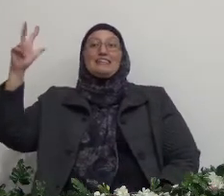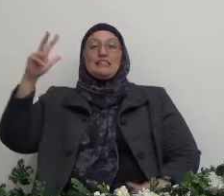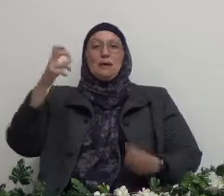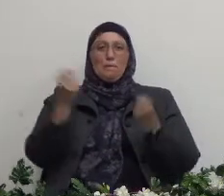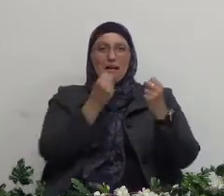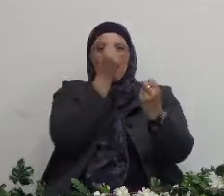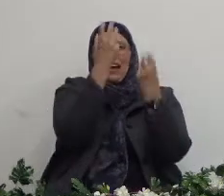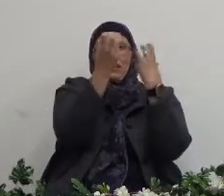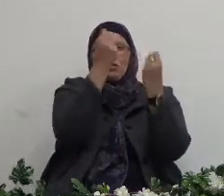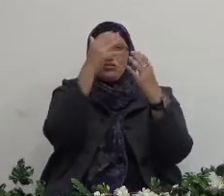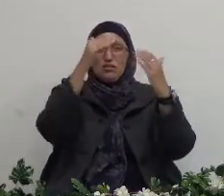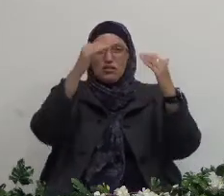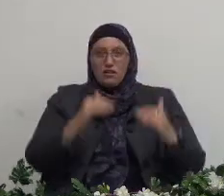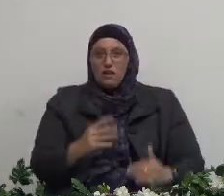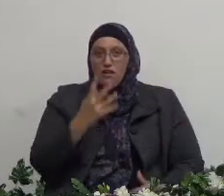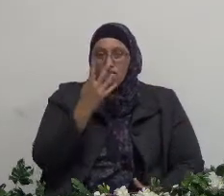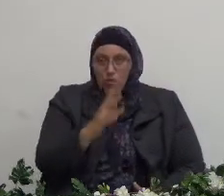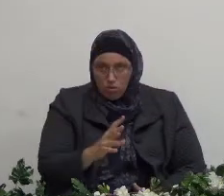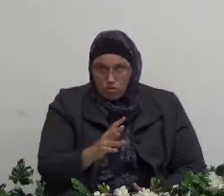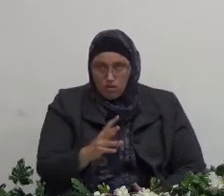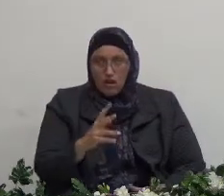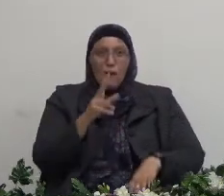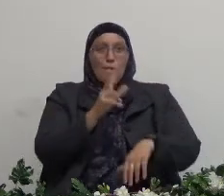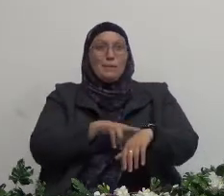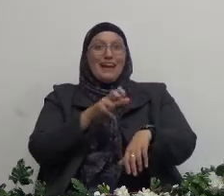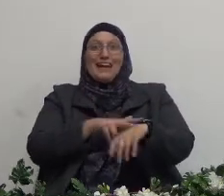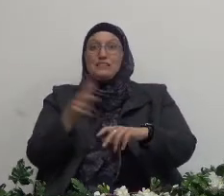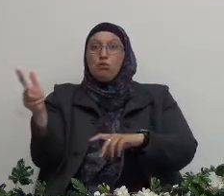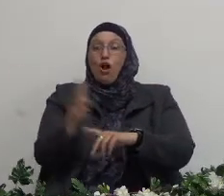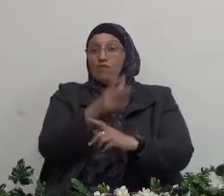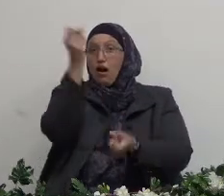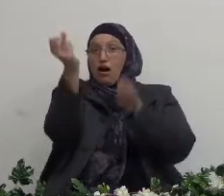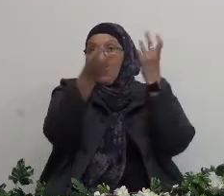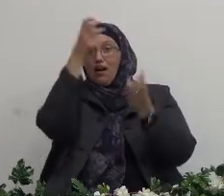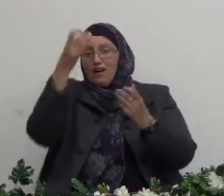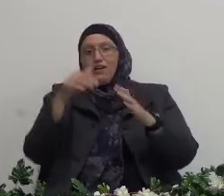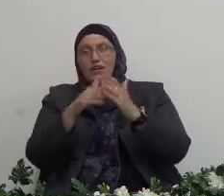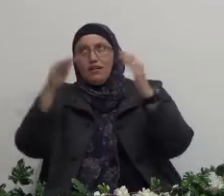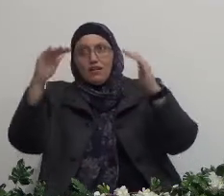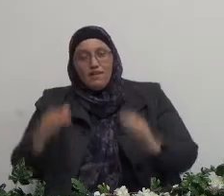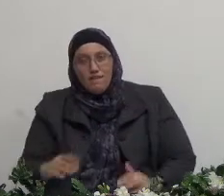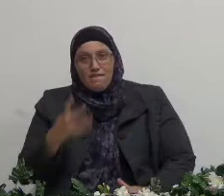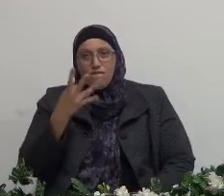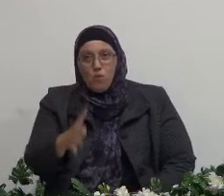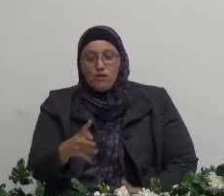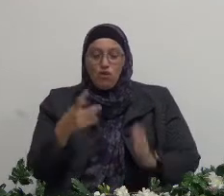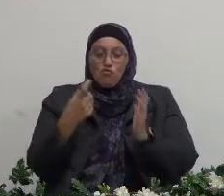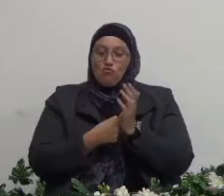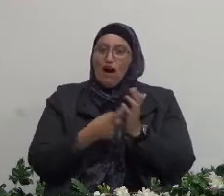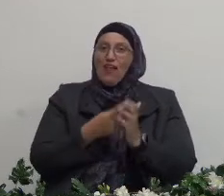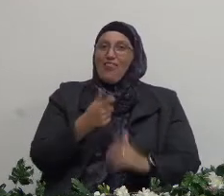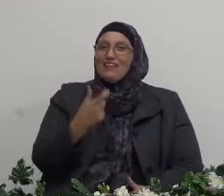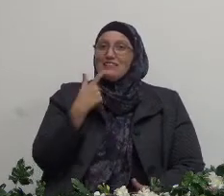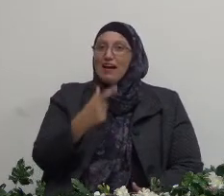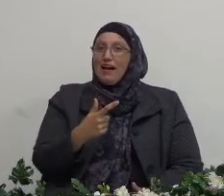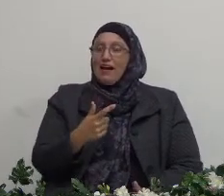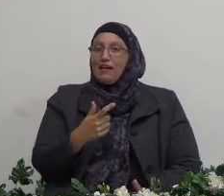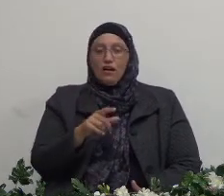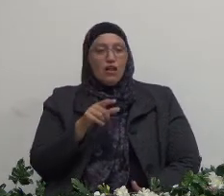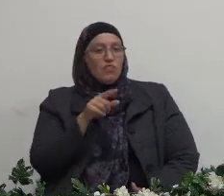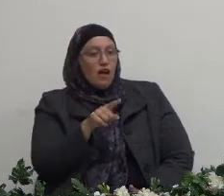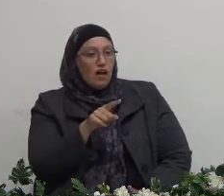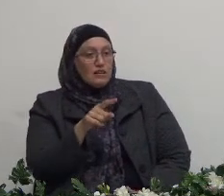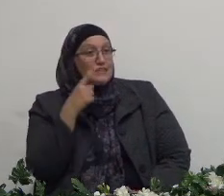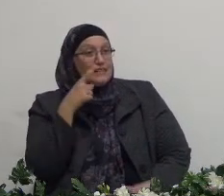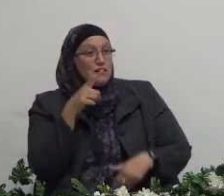to emergency vehicles in the same way. Rather than tell the people approach with caution, they set